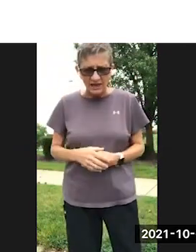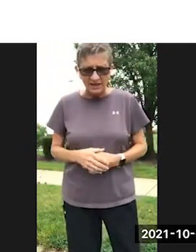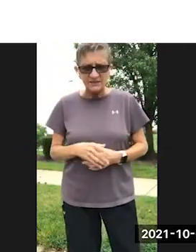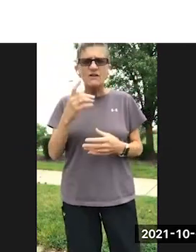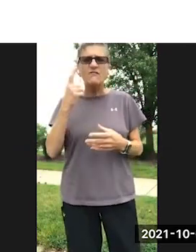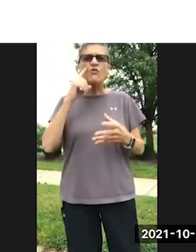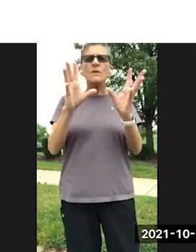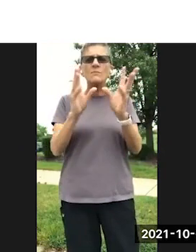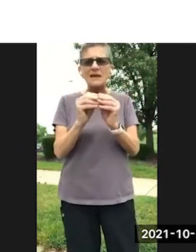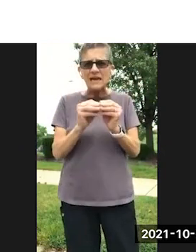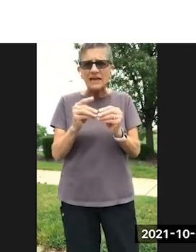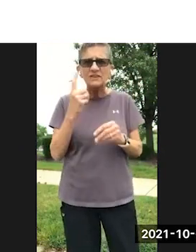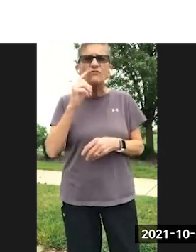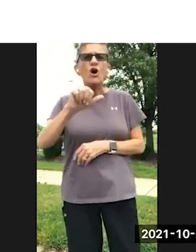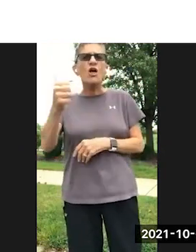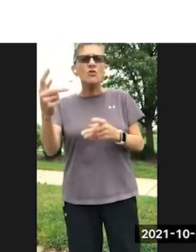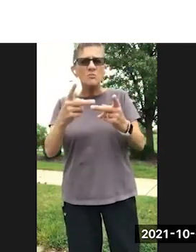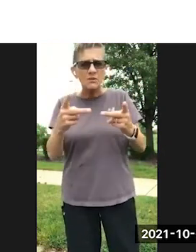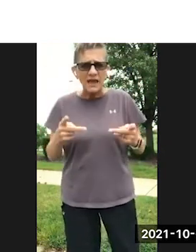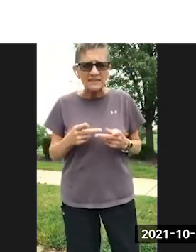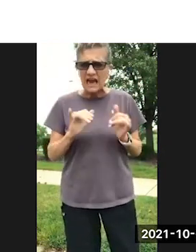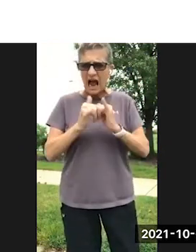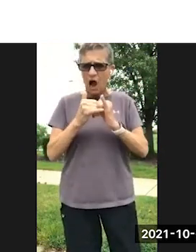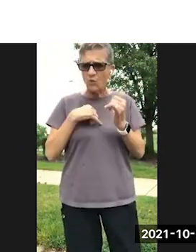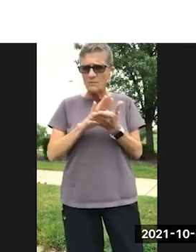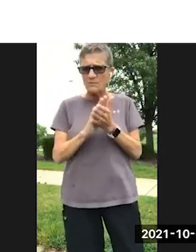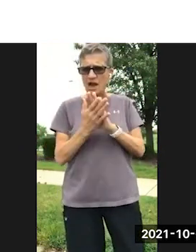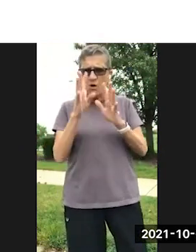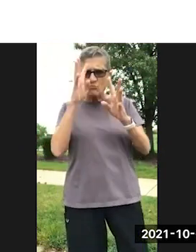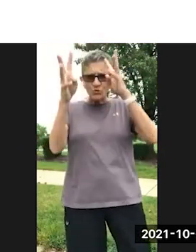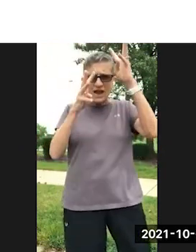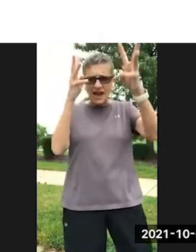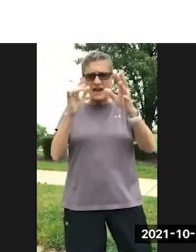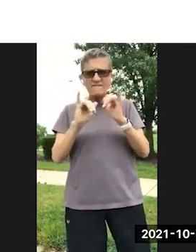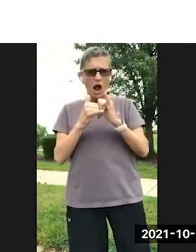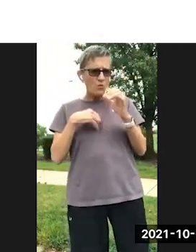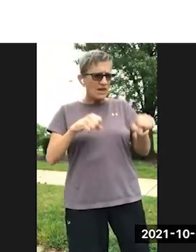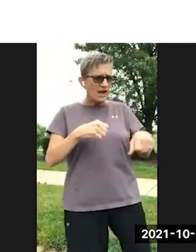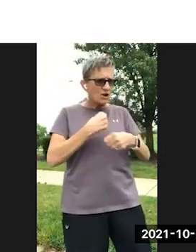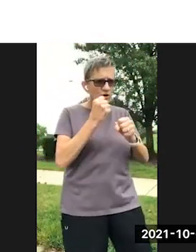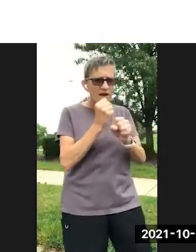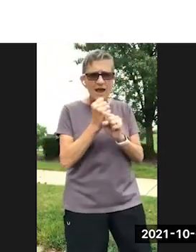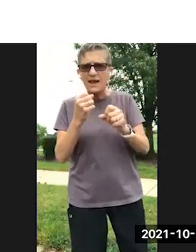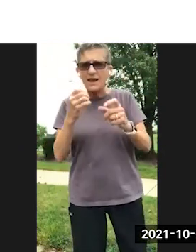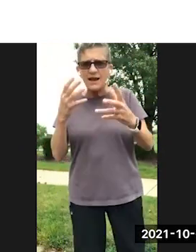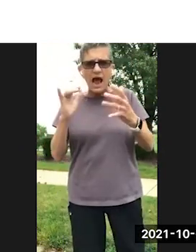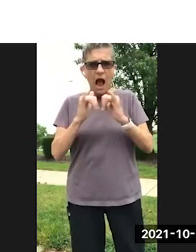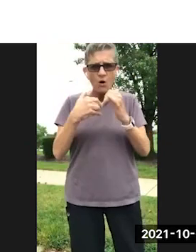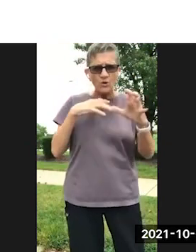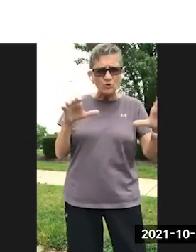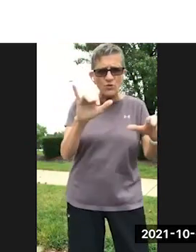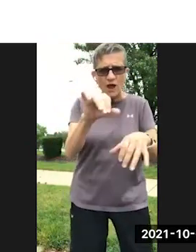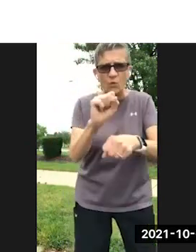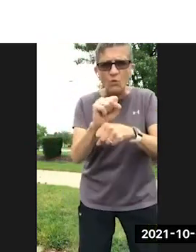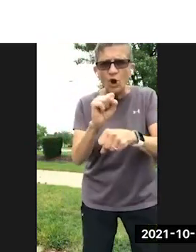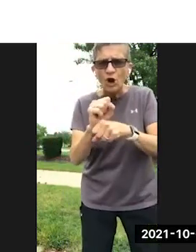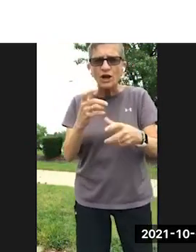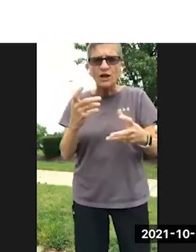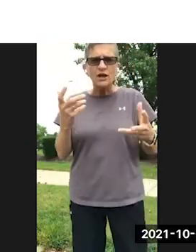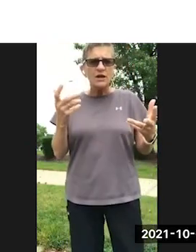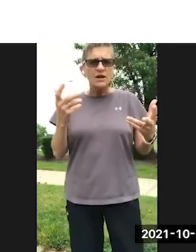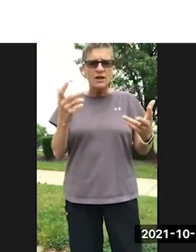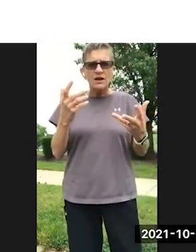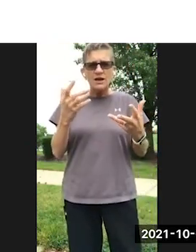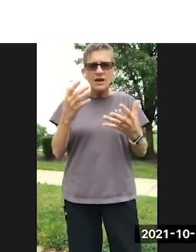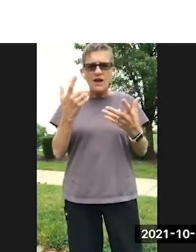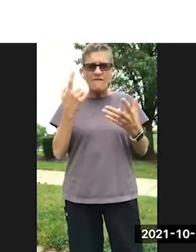and to other places. Like, how can we get creative? How can we get generative? How can we do that work to increase and push